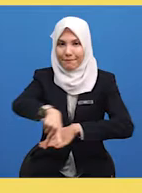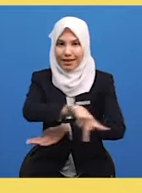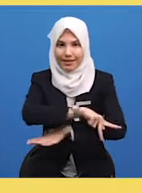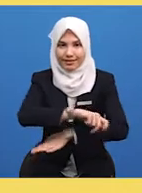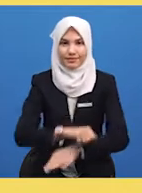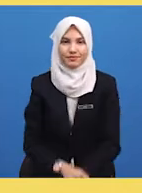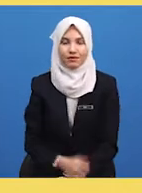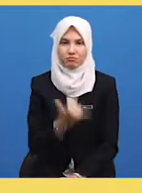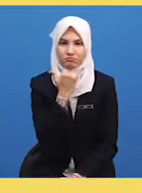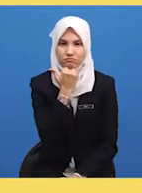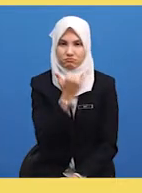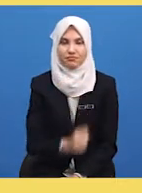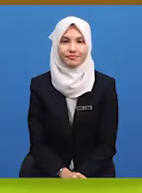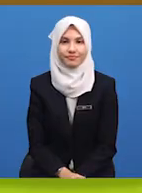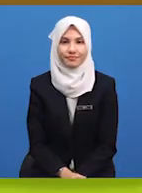False.